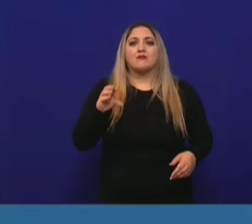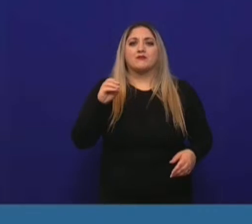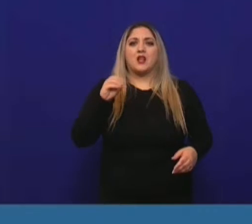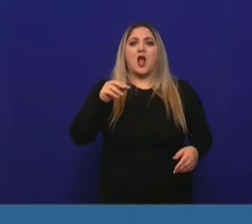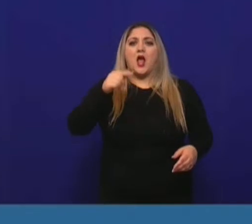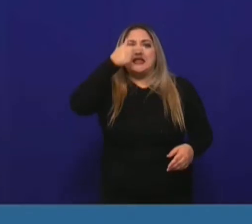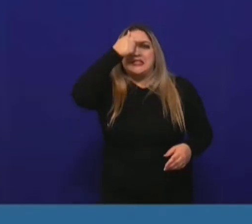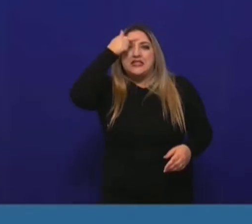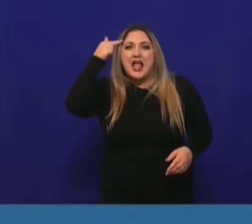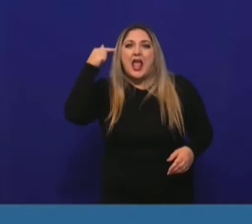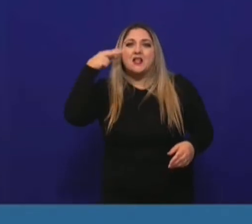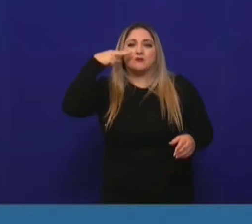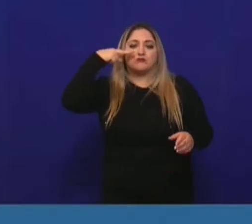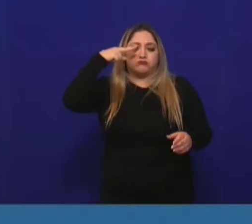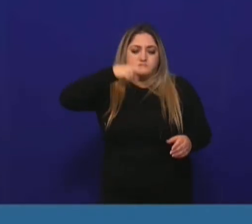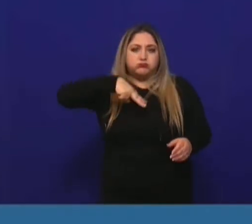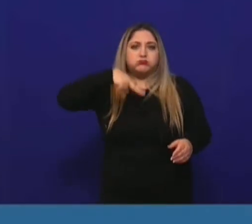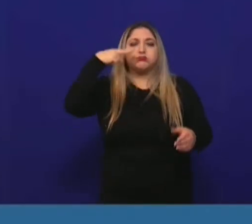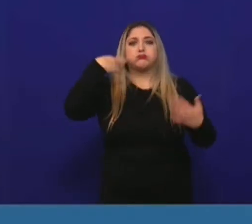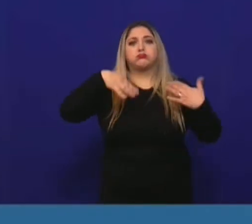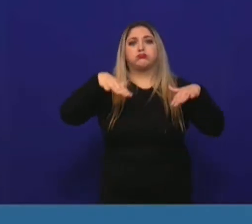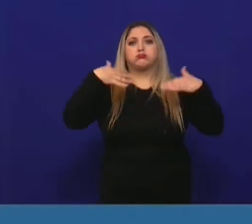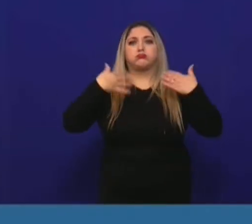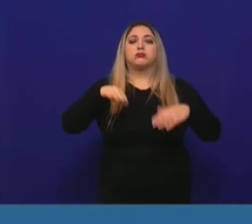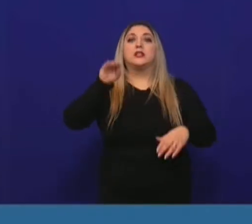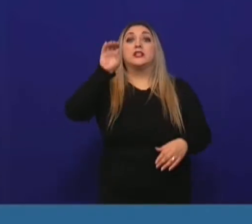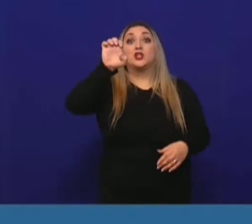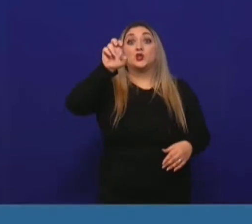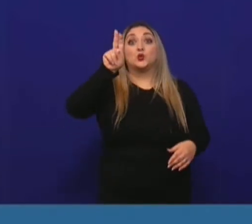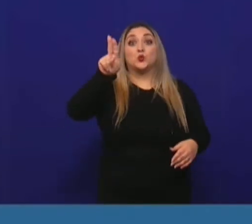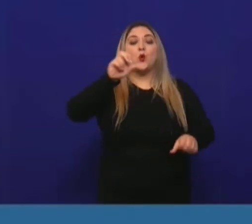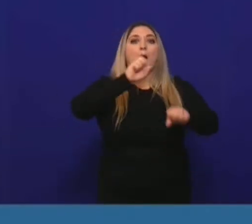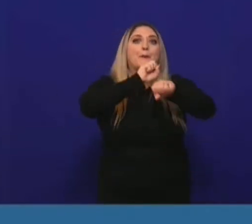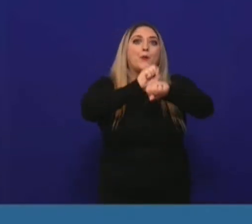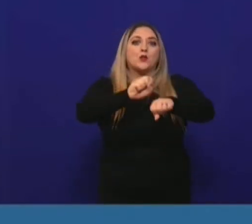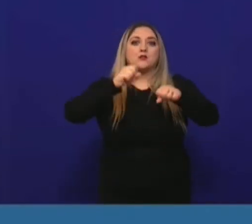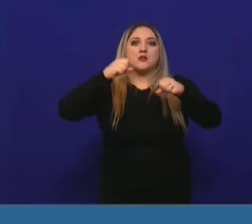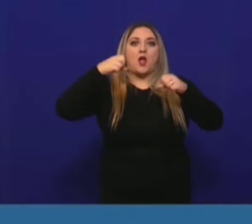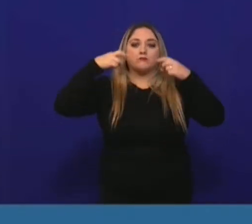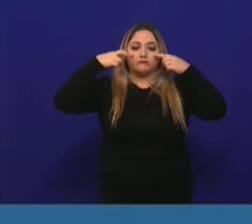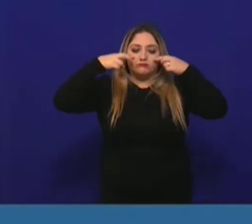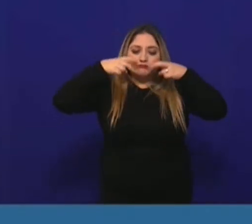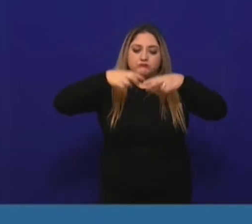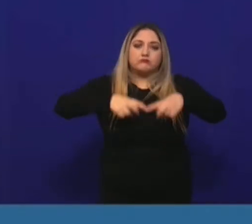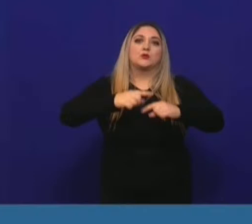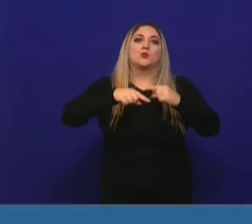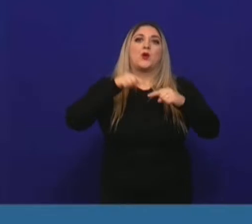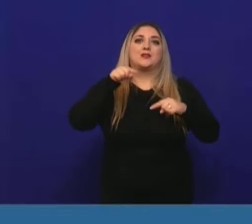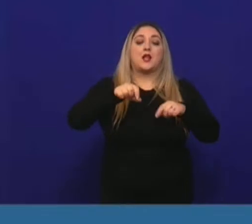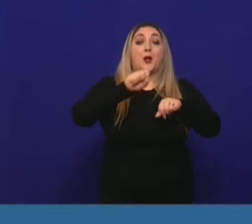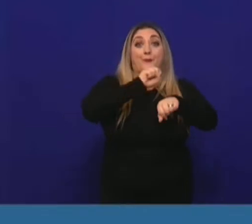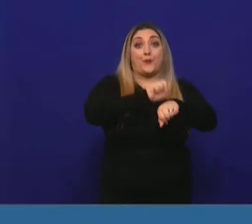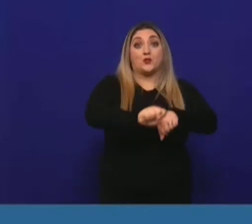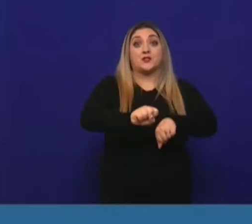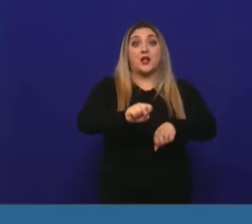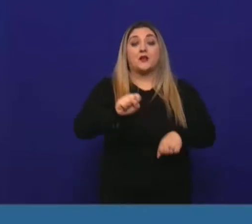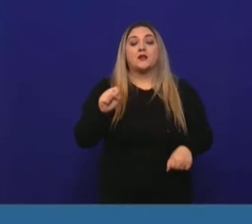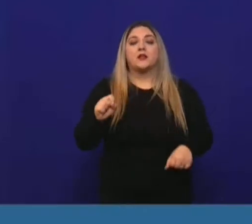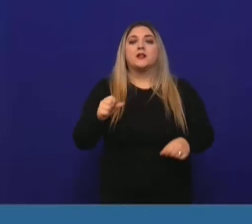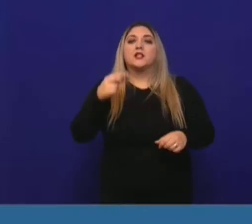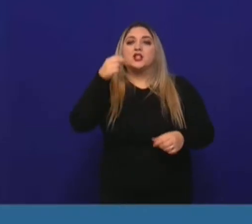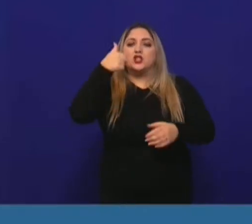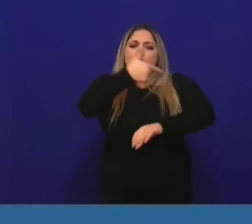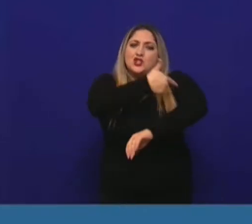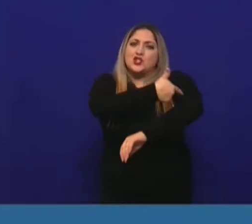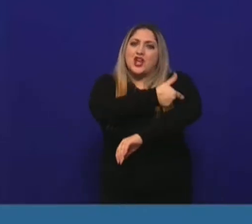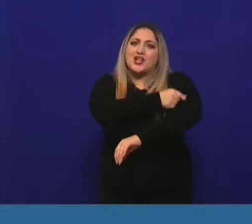dawk l-evalwazzjoni kollha li jagħmlu l-European Medicines Agency biex jaraw li dat tilqim kun tilqim li huwa jaħdem u tilqim